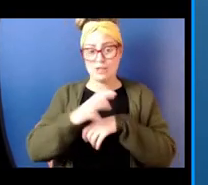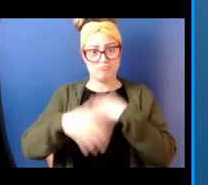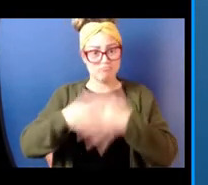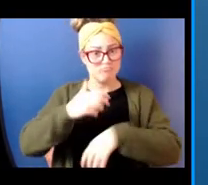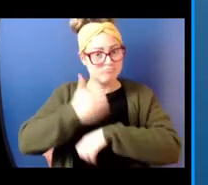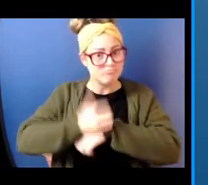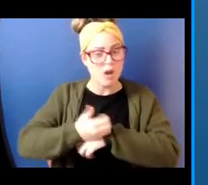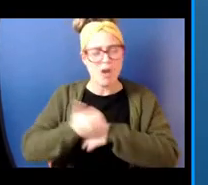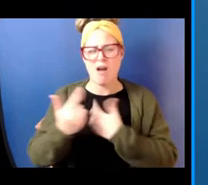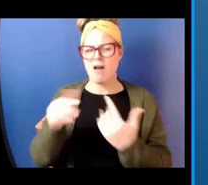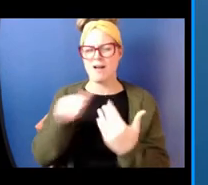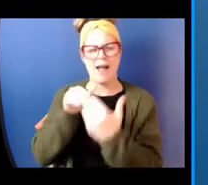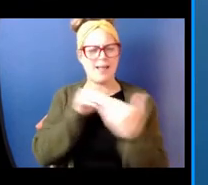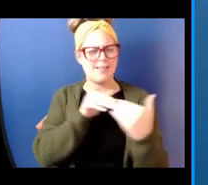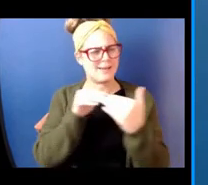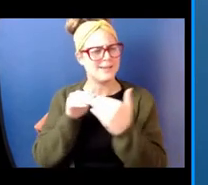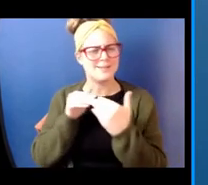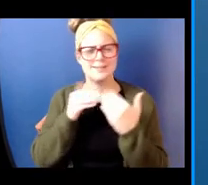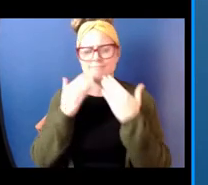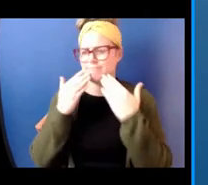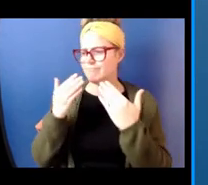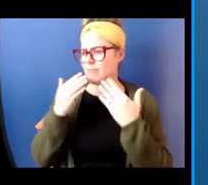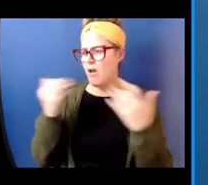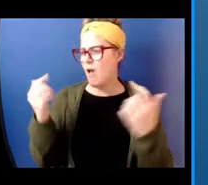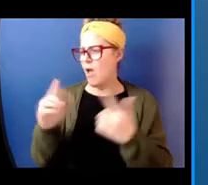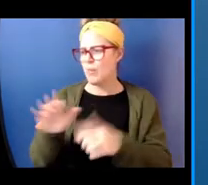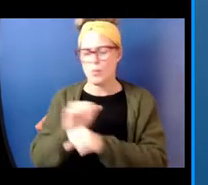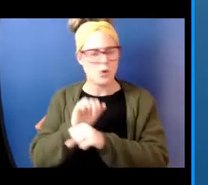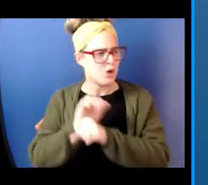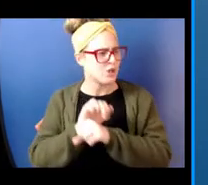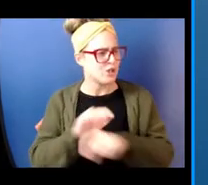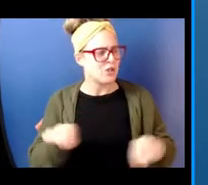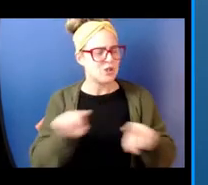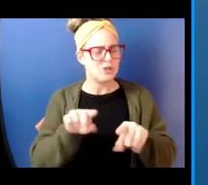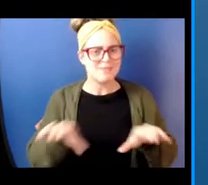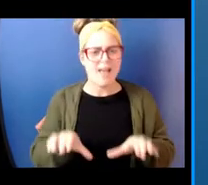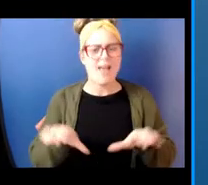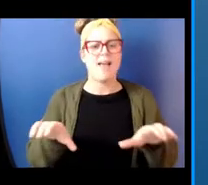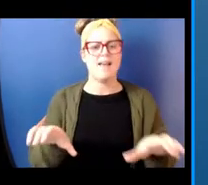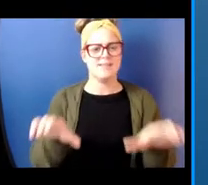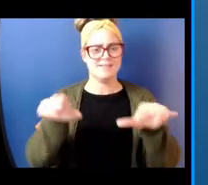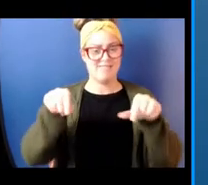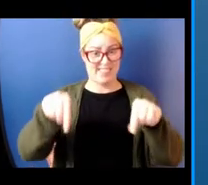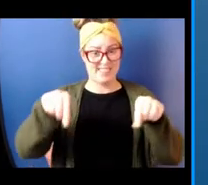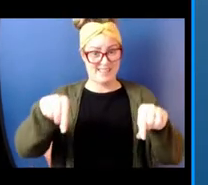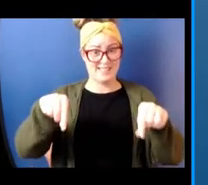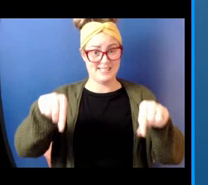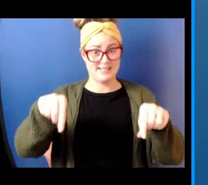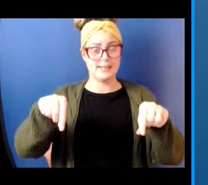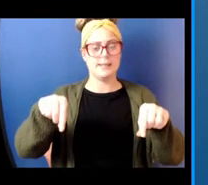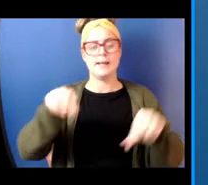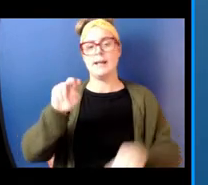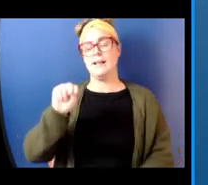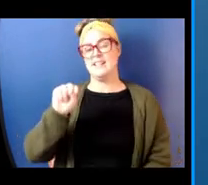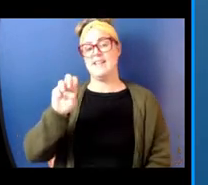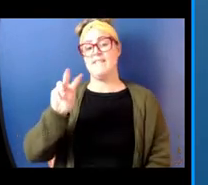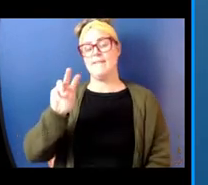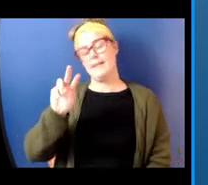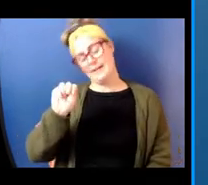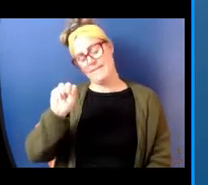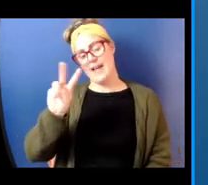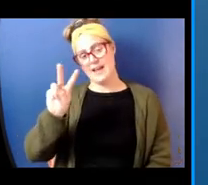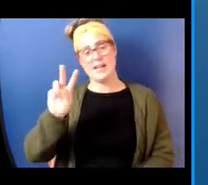on the committee for all the work that we have done on this and I Nevada truly appreciates the